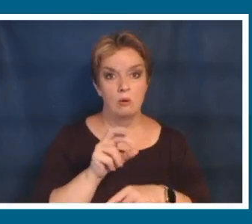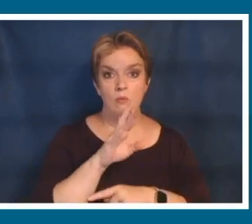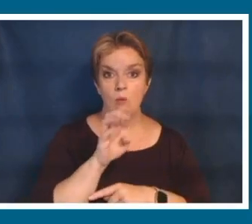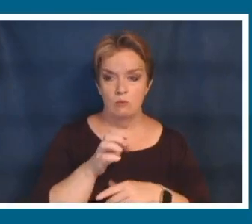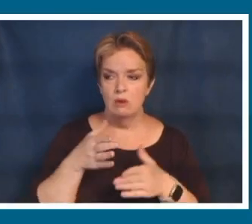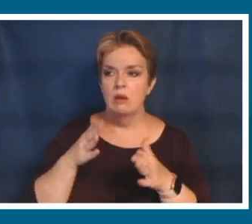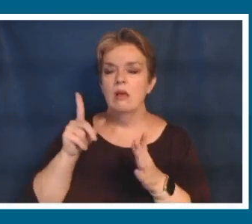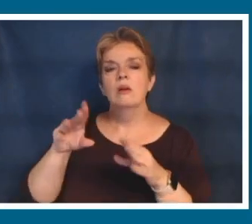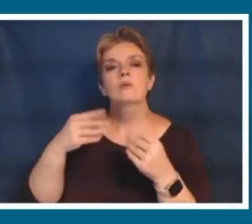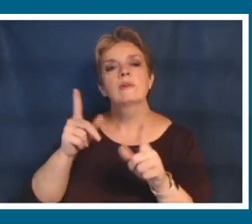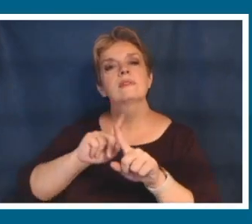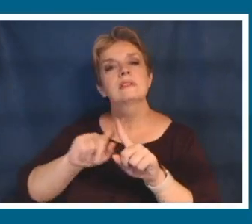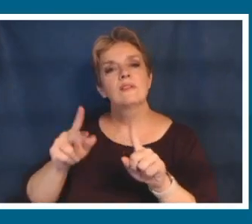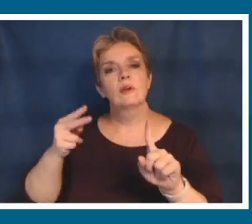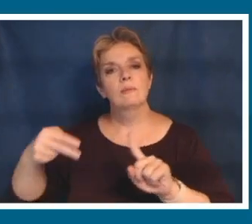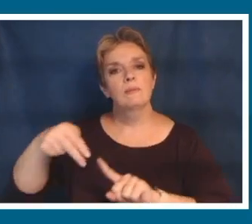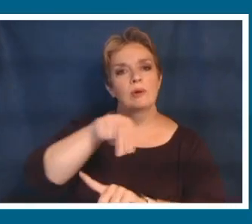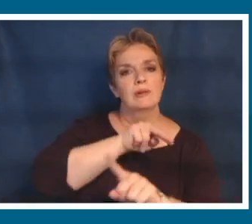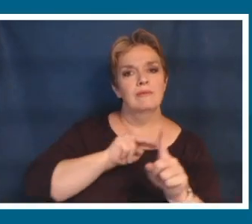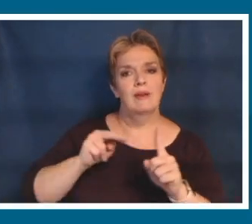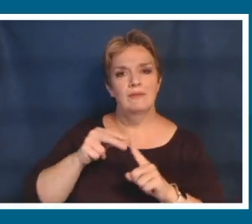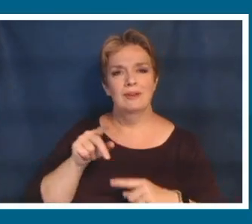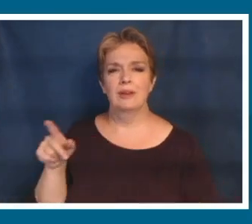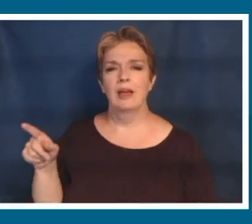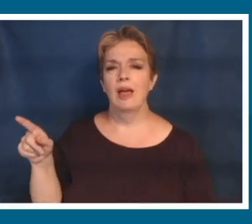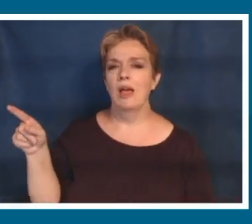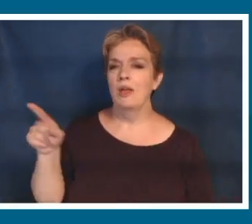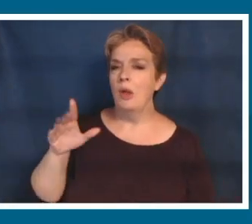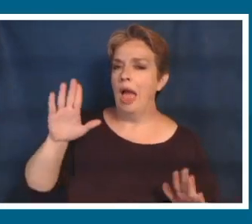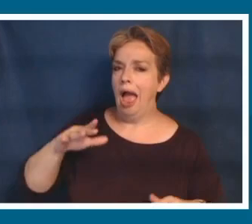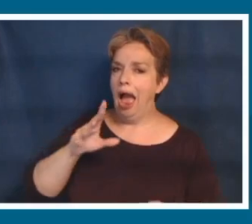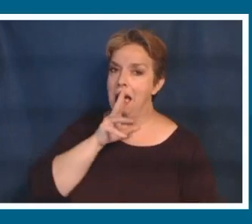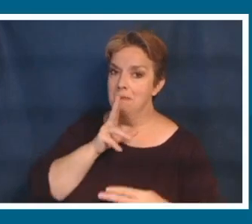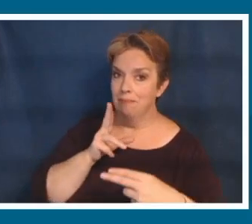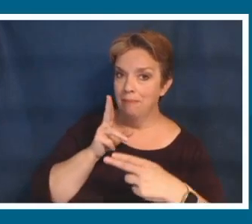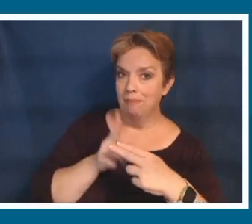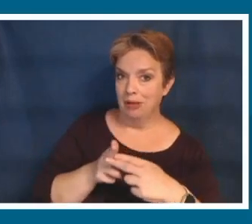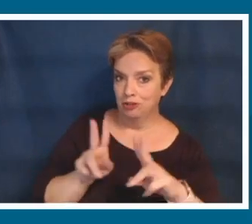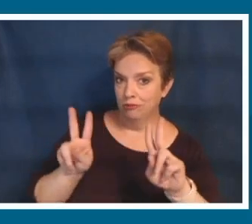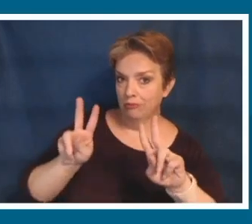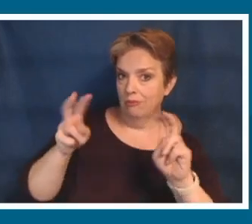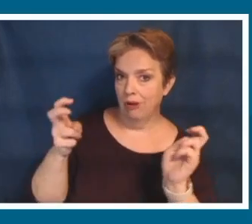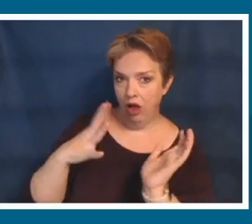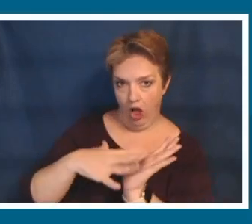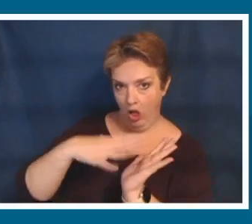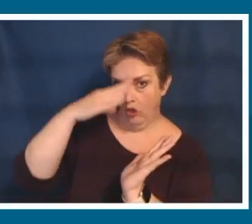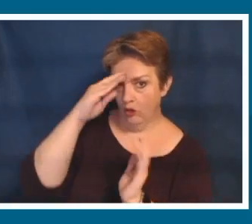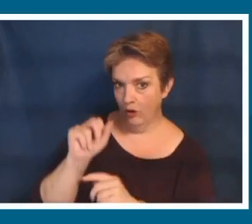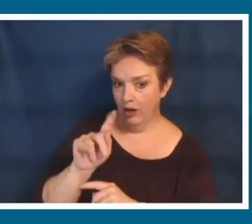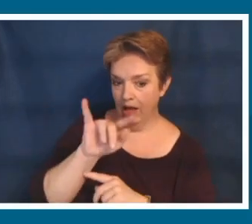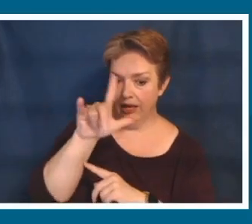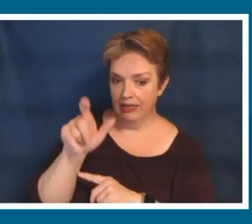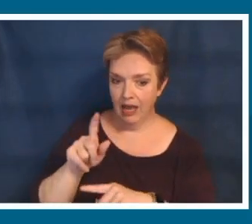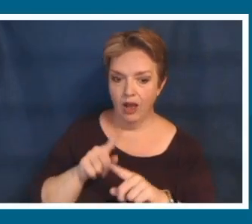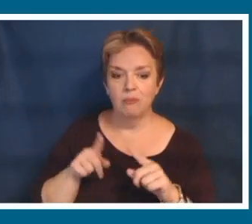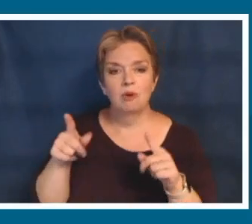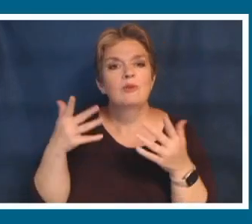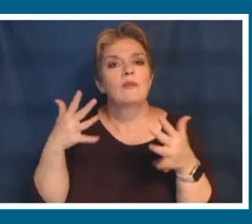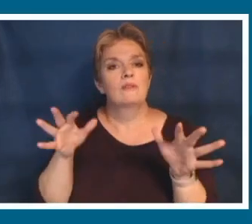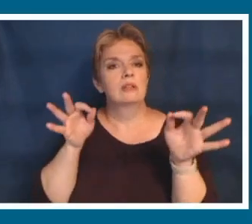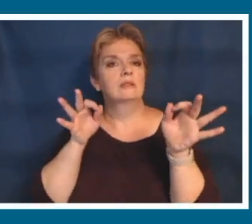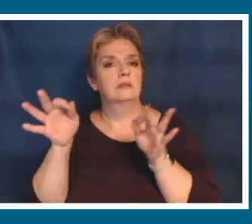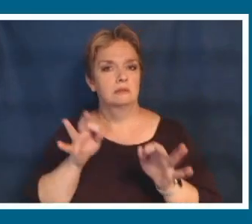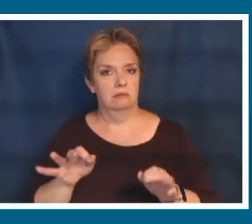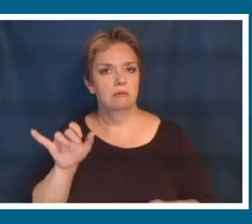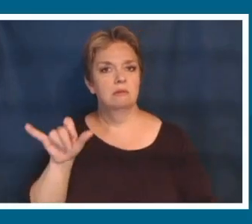talked, without actually saying the words learning styles, you've definitely been talking about addressing different learning styles of students. You've